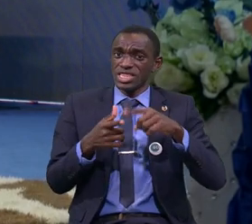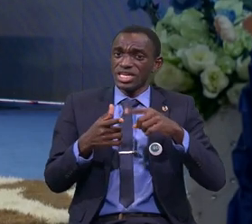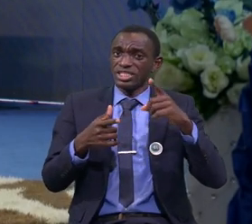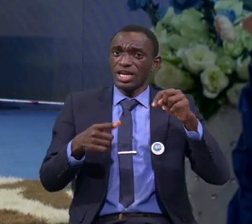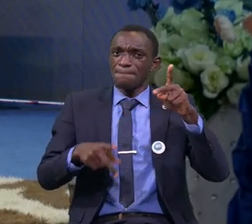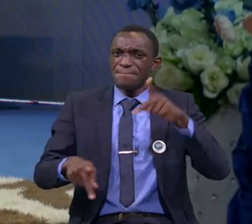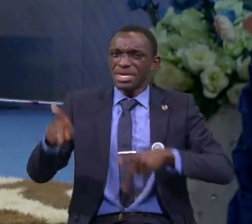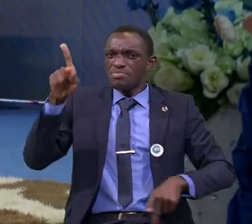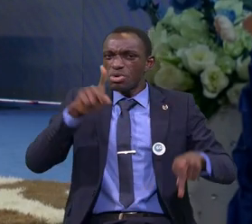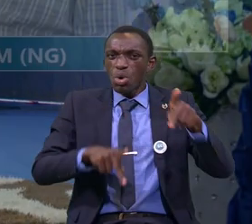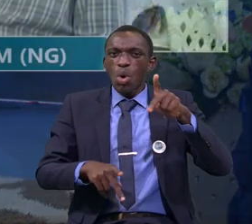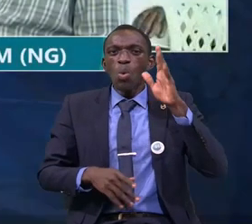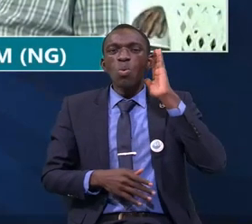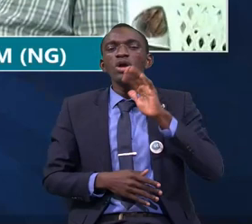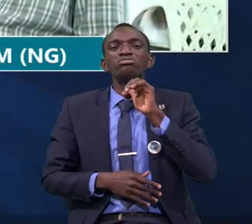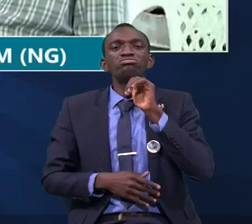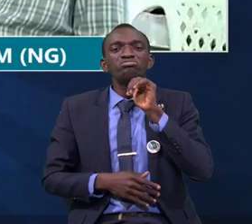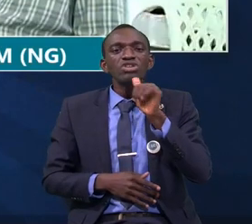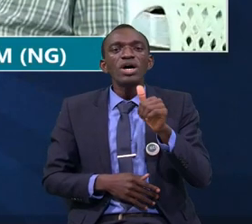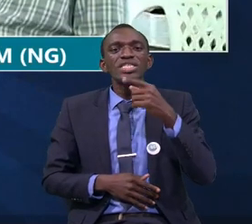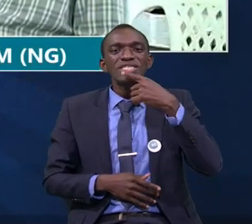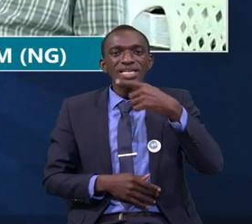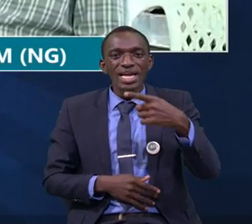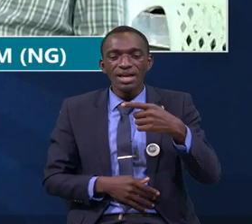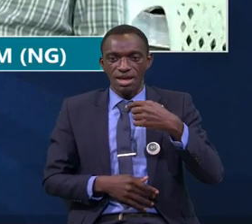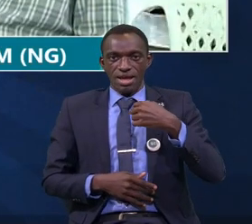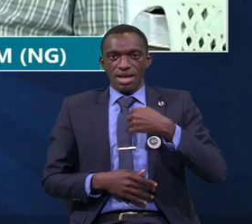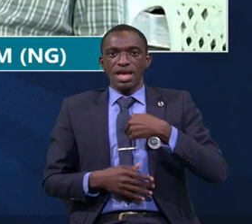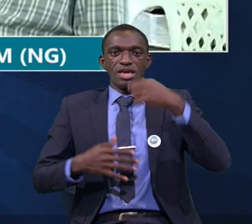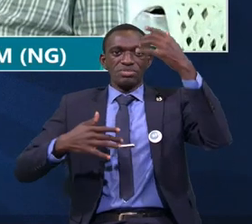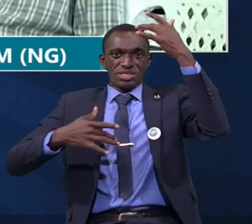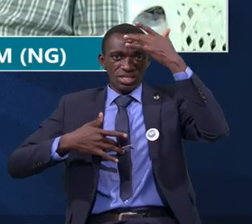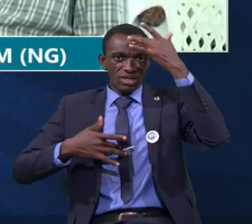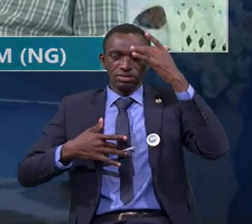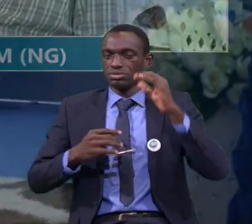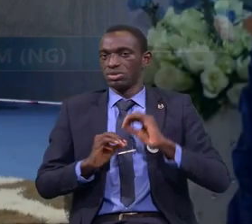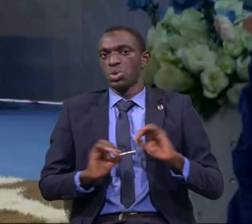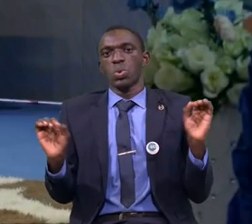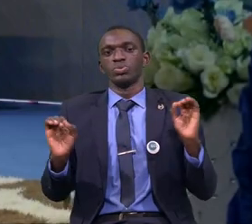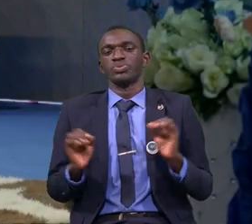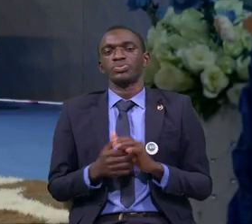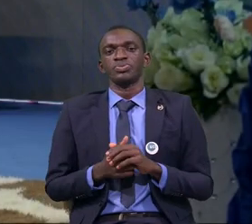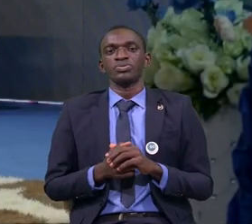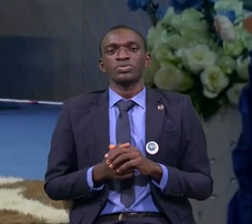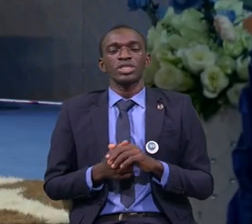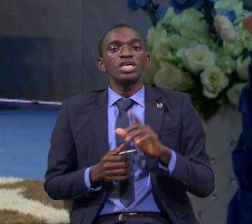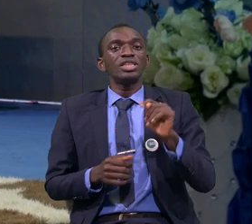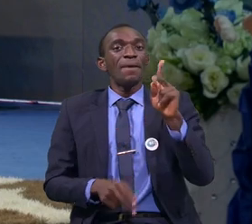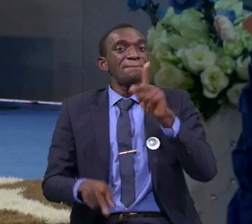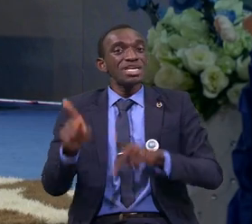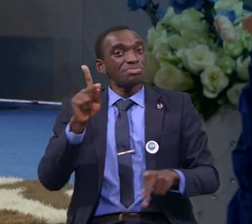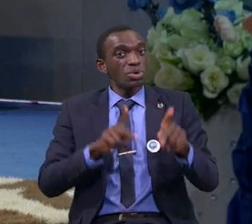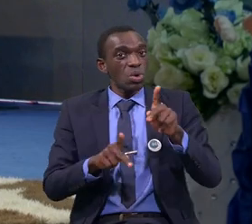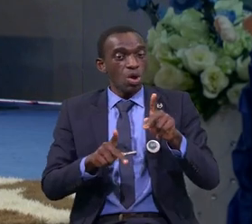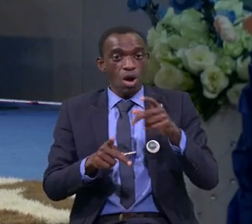inhabitant shall not say, I am sick. The people of